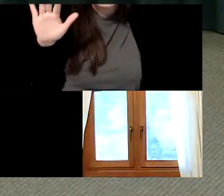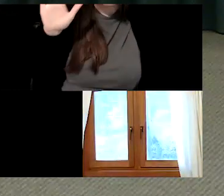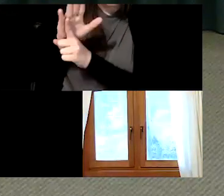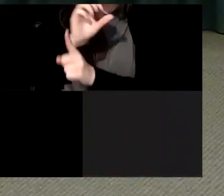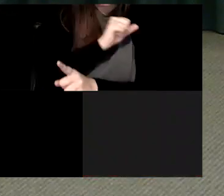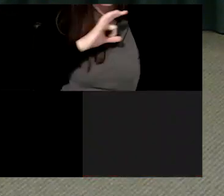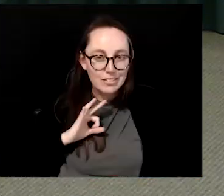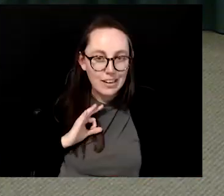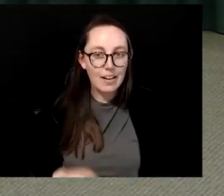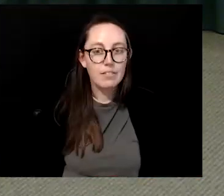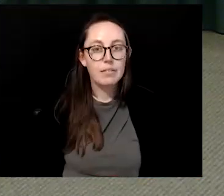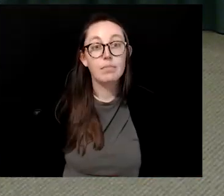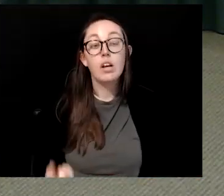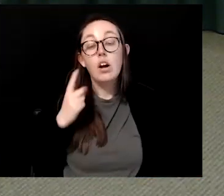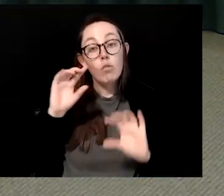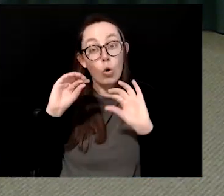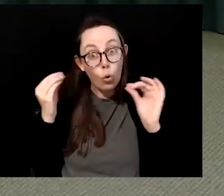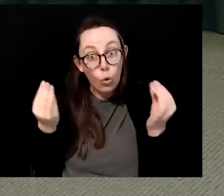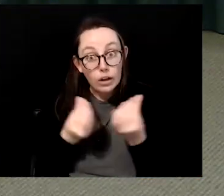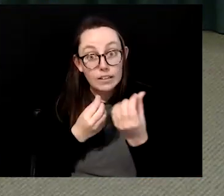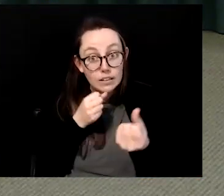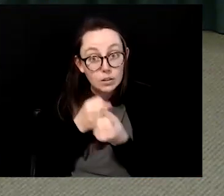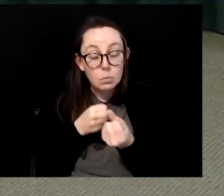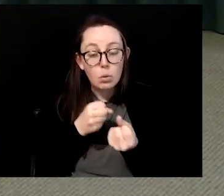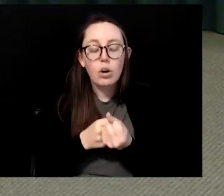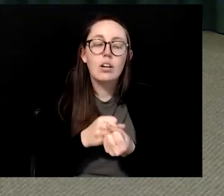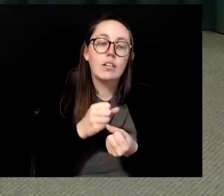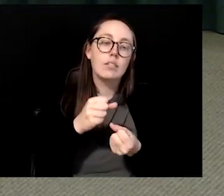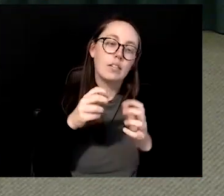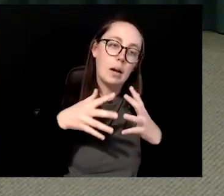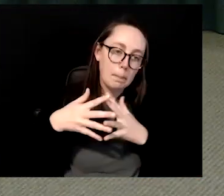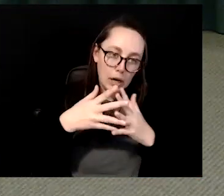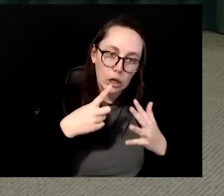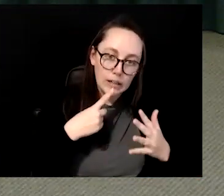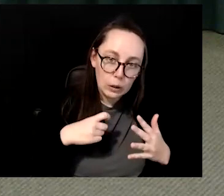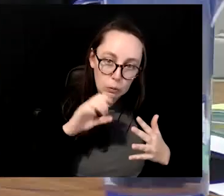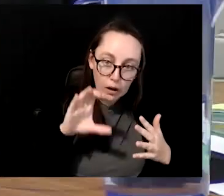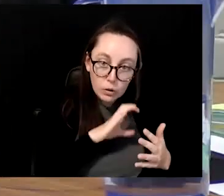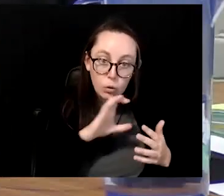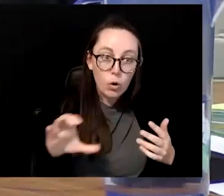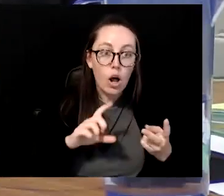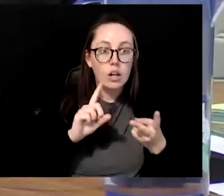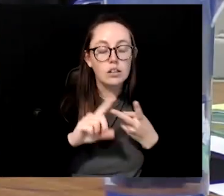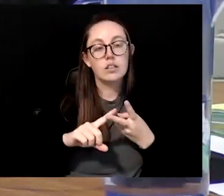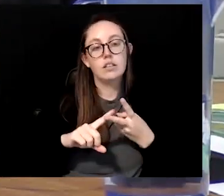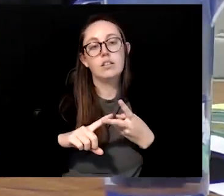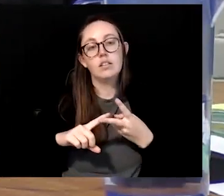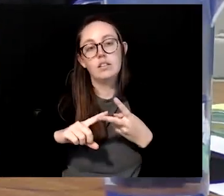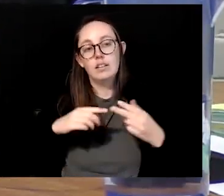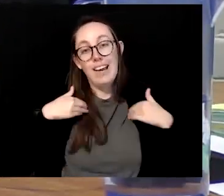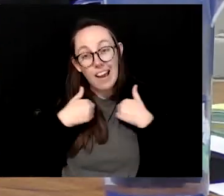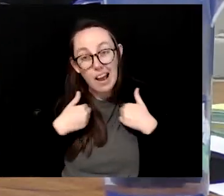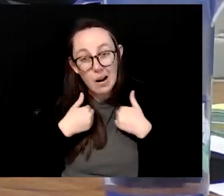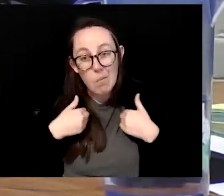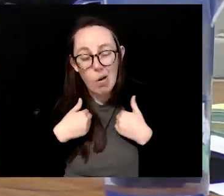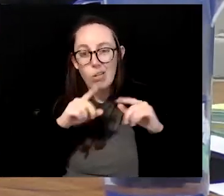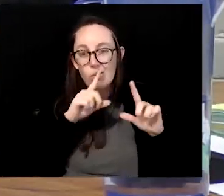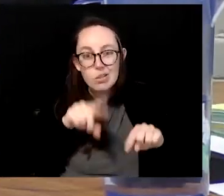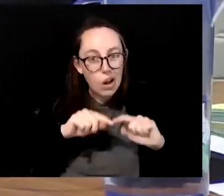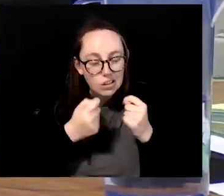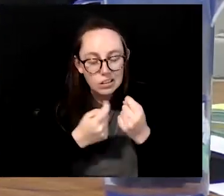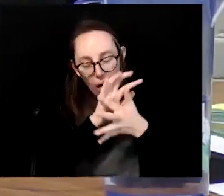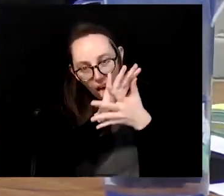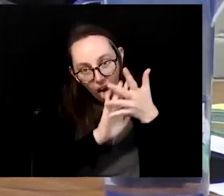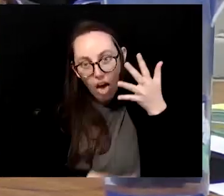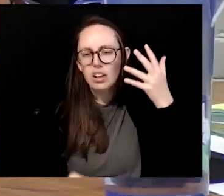Cross of course the Vermont Medical Reserve Corps and windart Vermont disasters animal Response Team all helped out in that